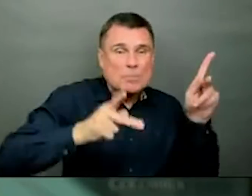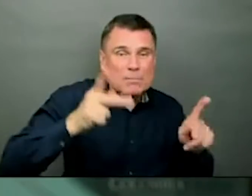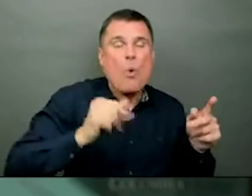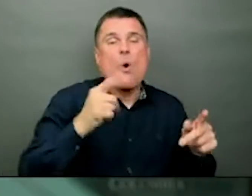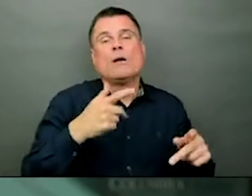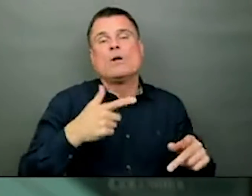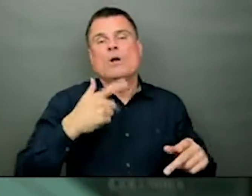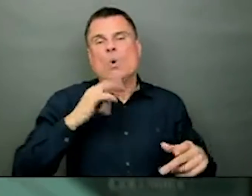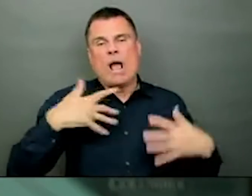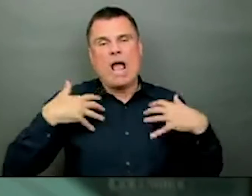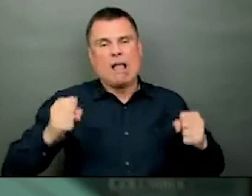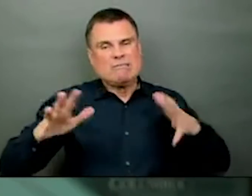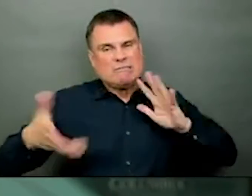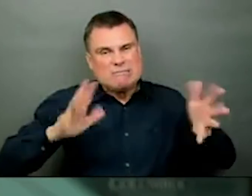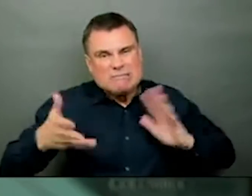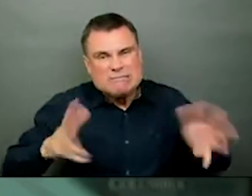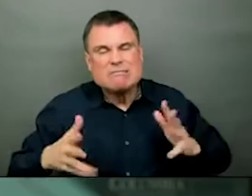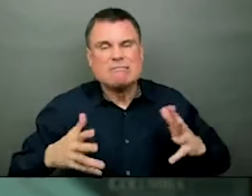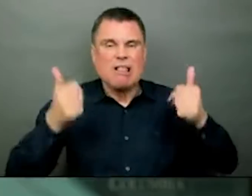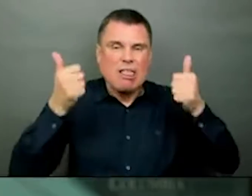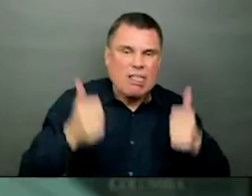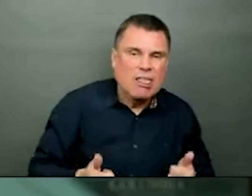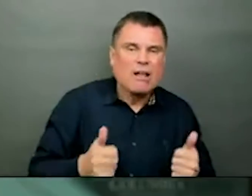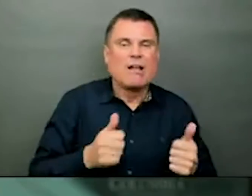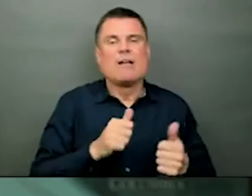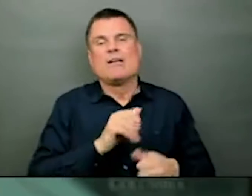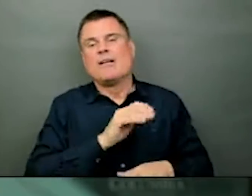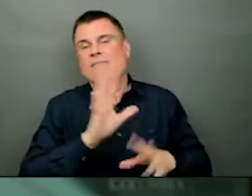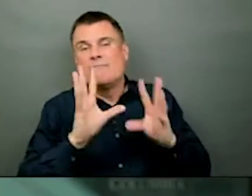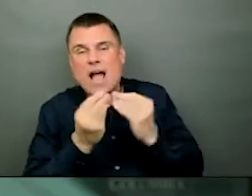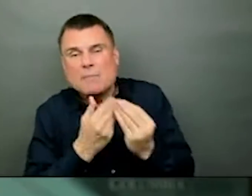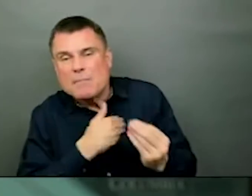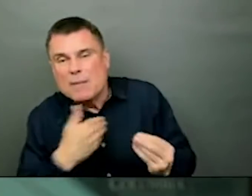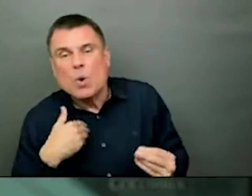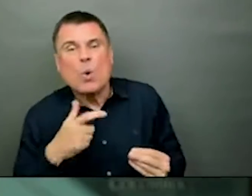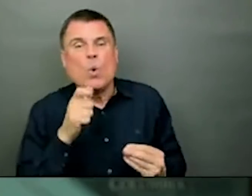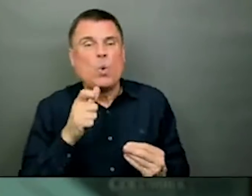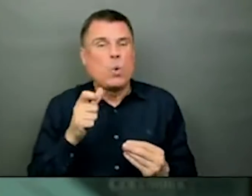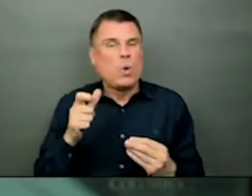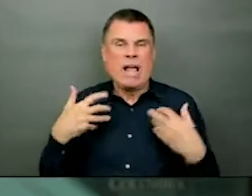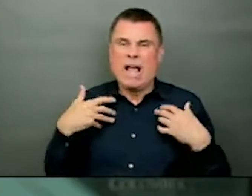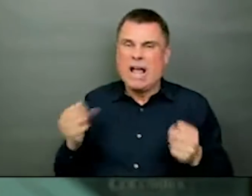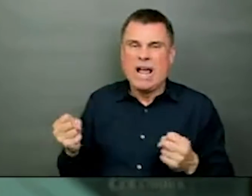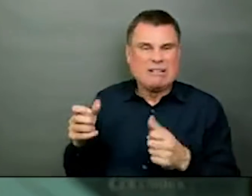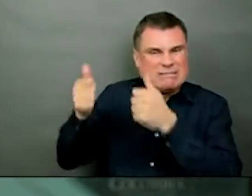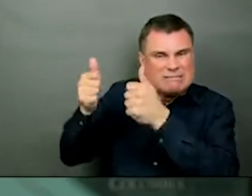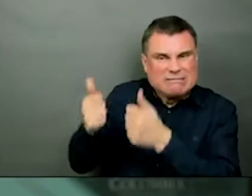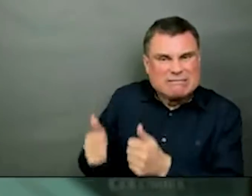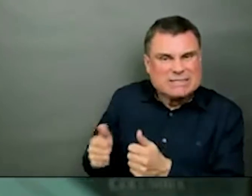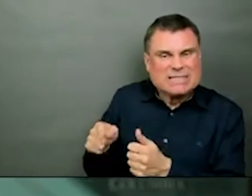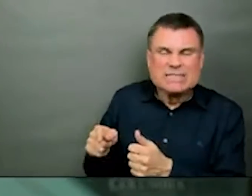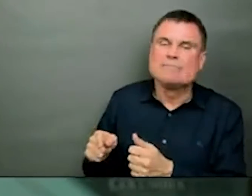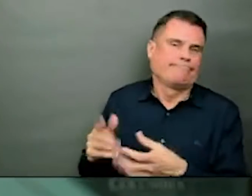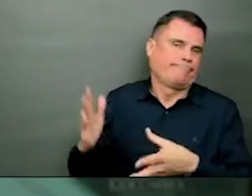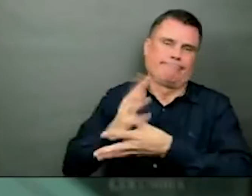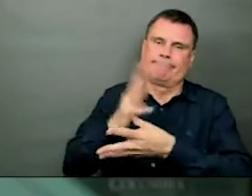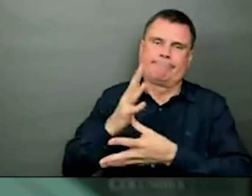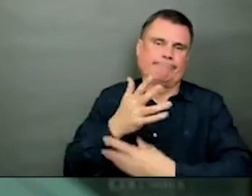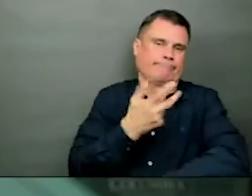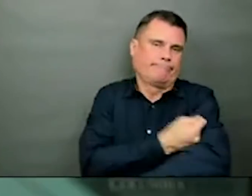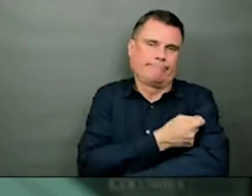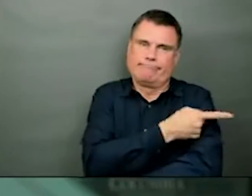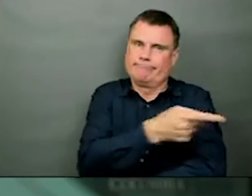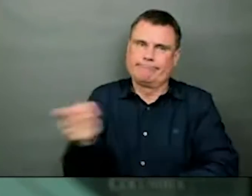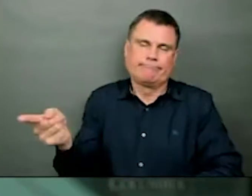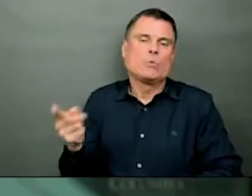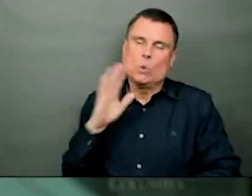care. And the pandemic has negatively affected that, and we want to move back as soon as we can to the